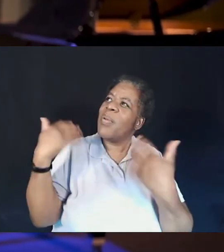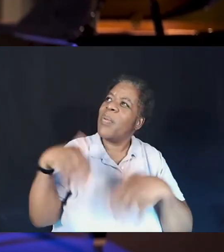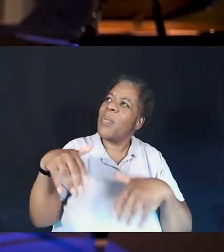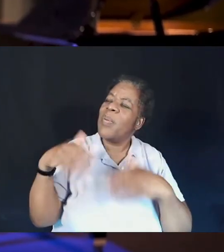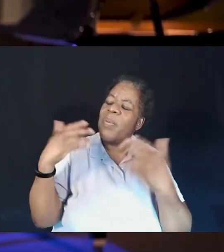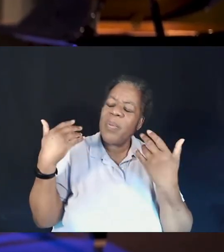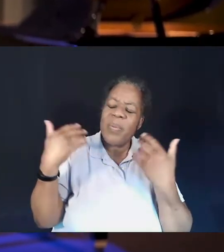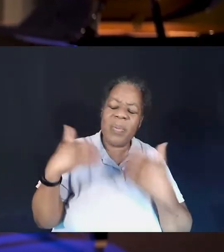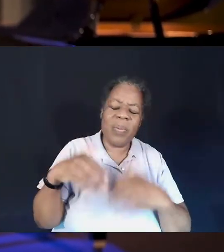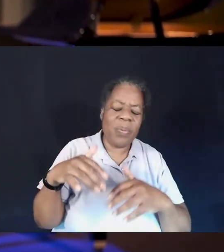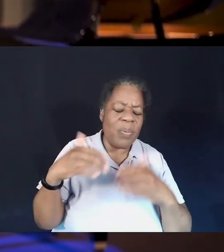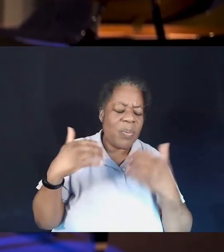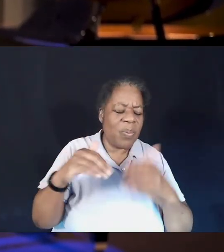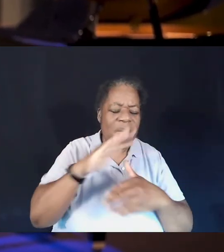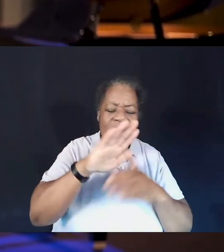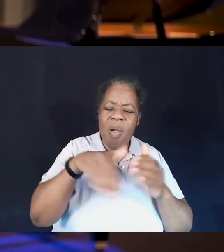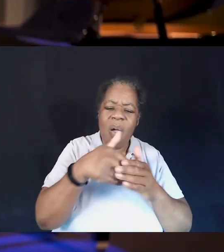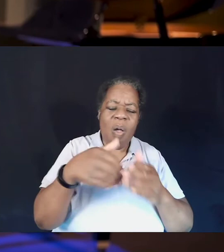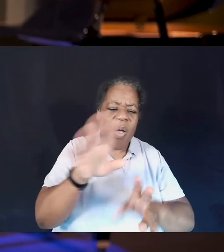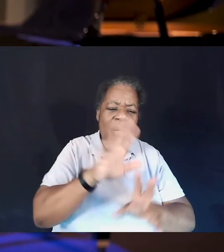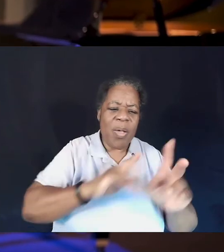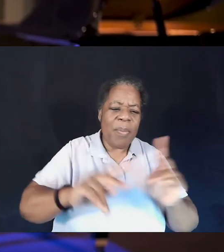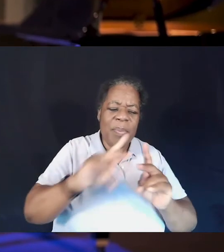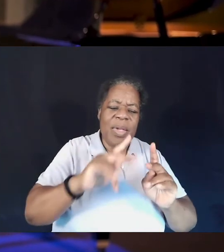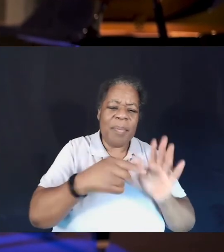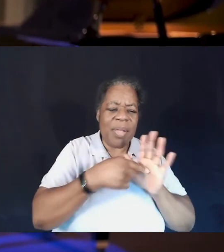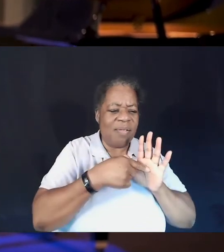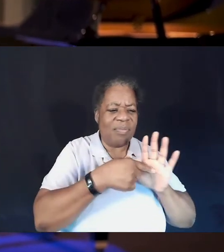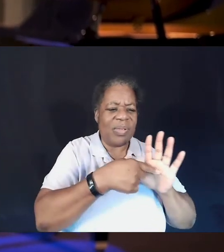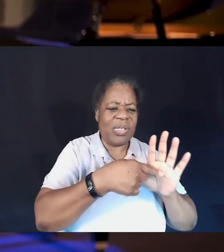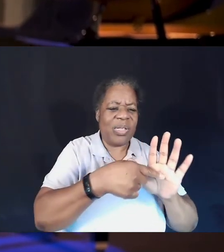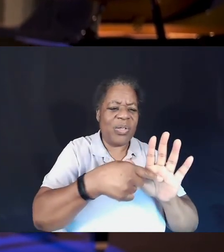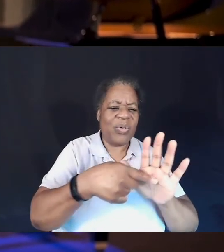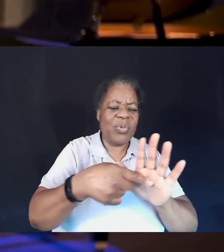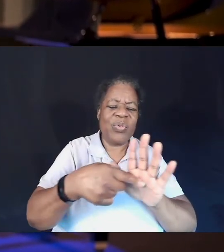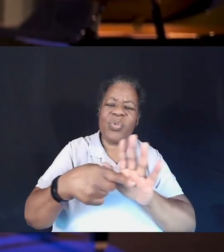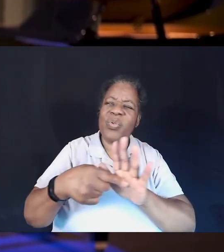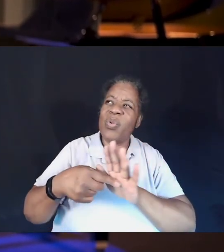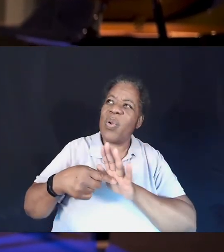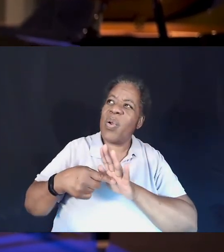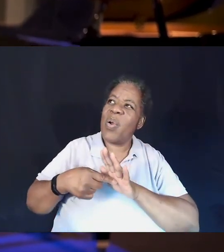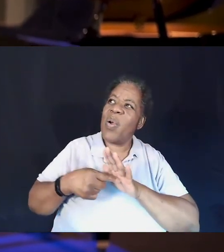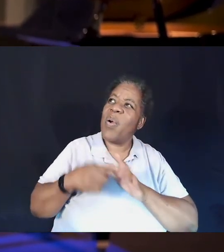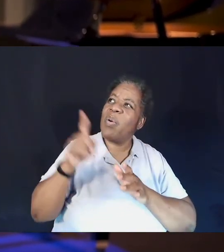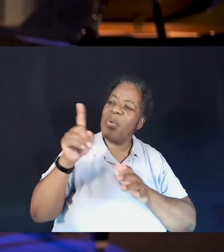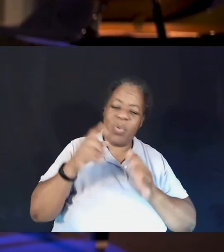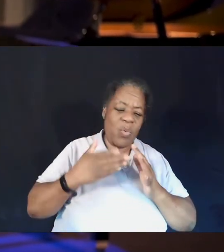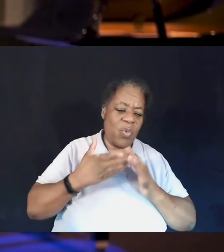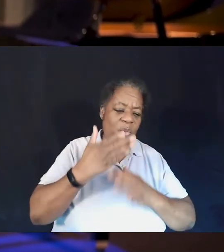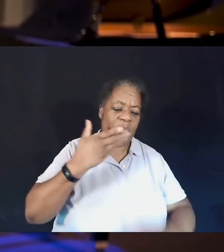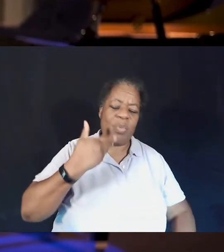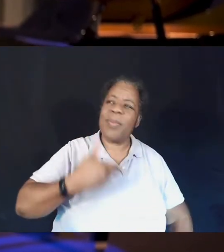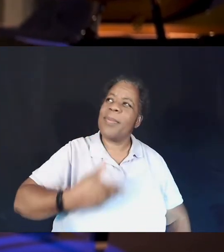clear for all the world to see.